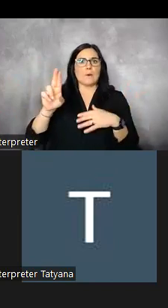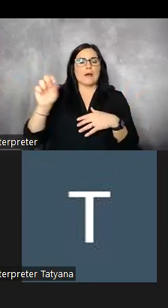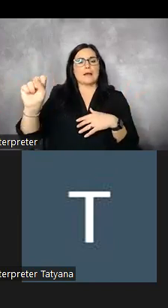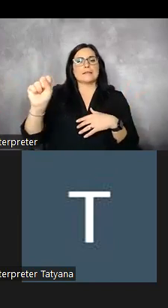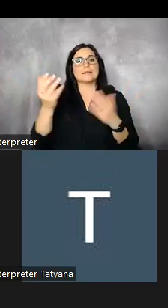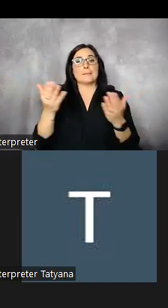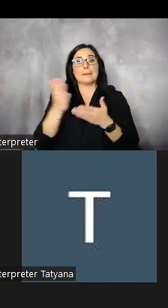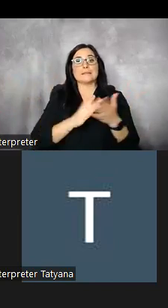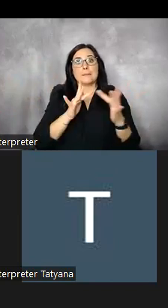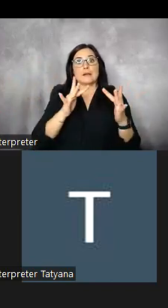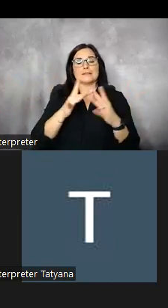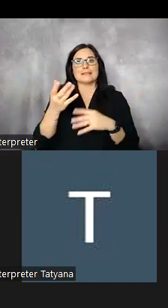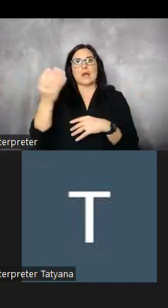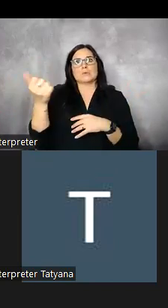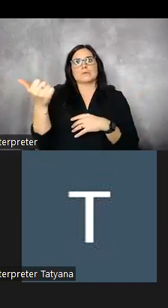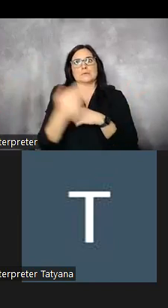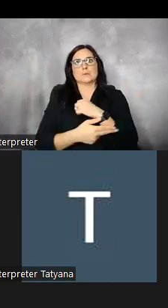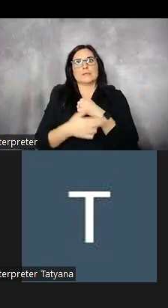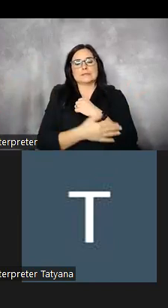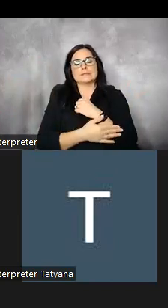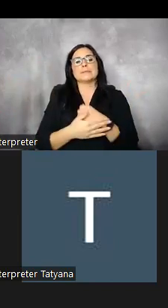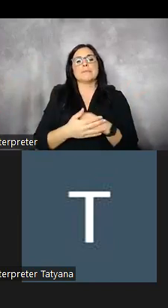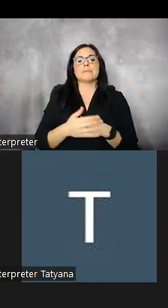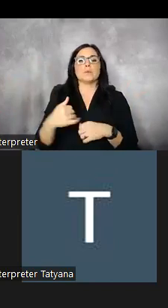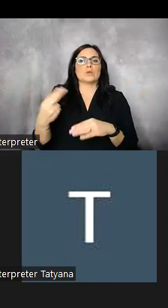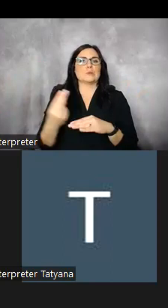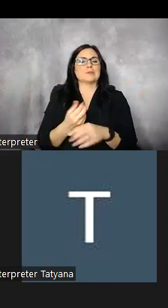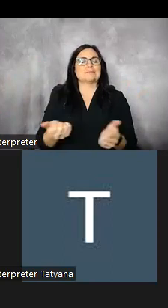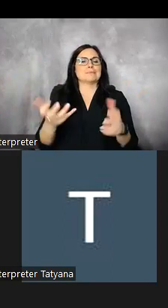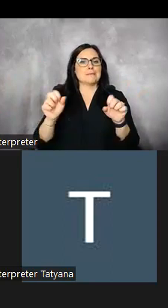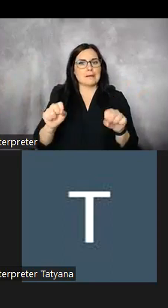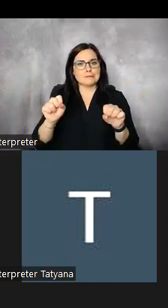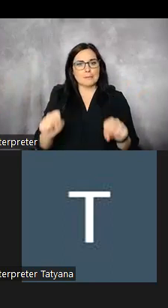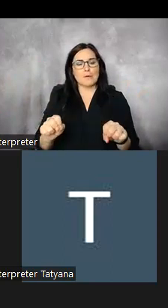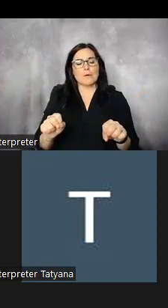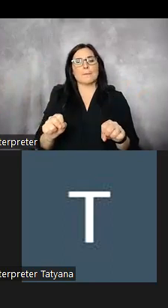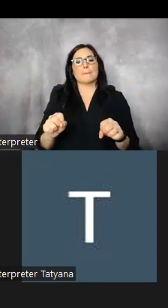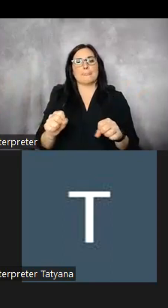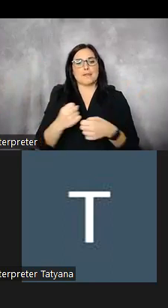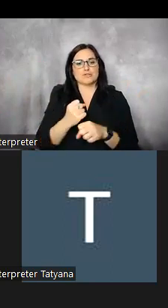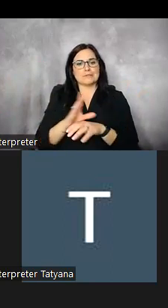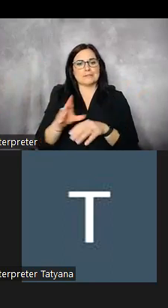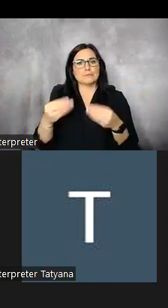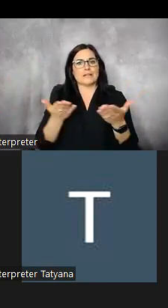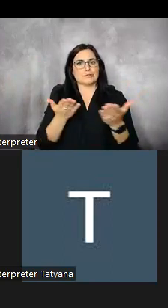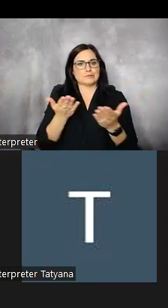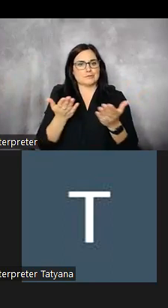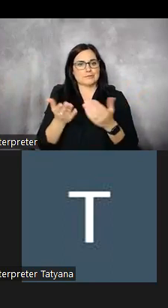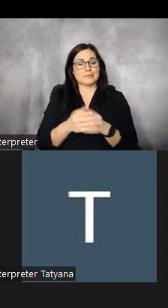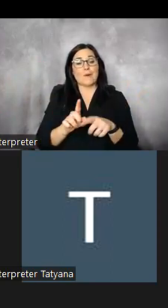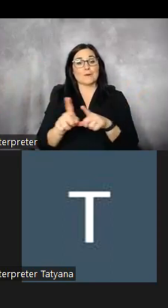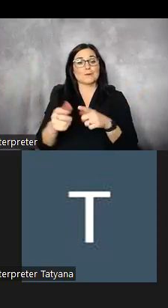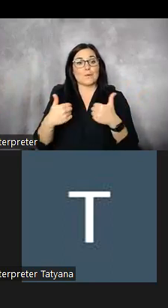some contacts that are outside the country. And we use as many of those as we can in order to provide the services we do. We also